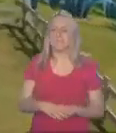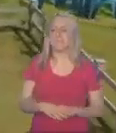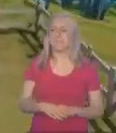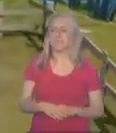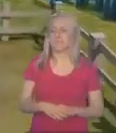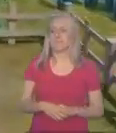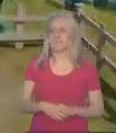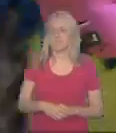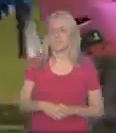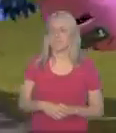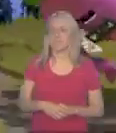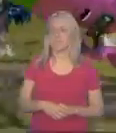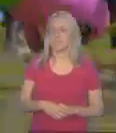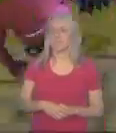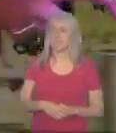shed.